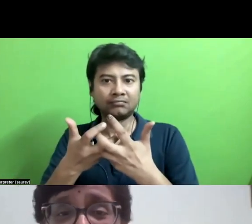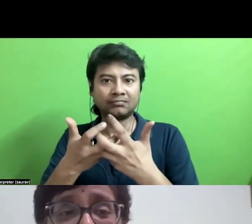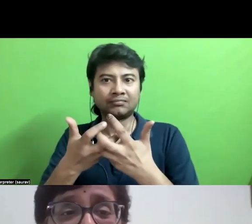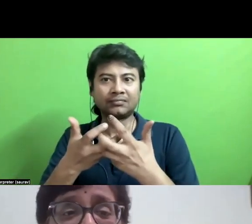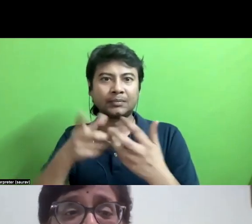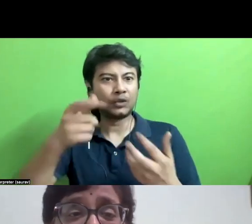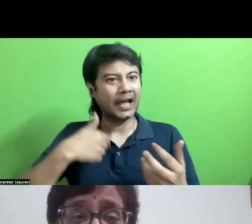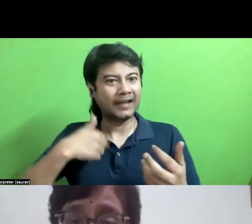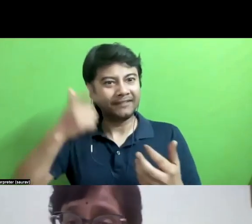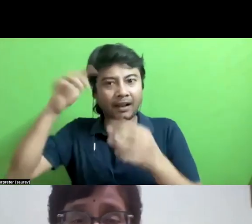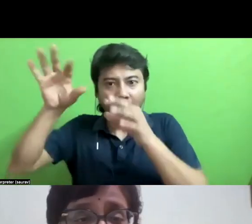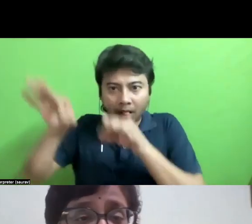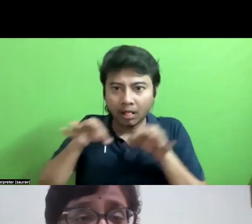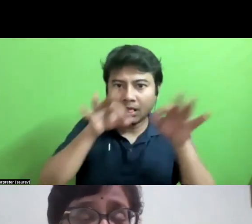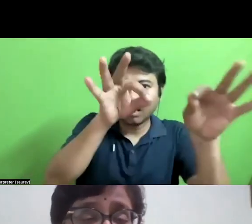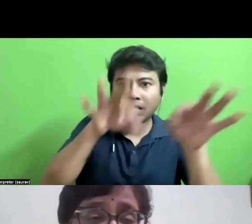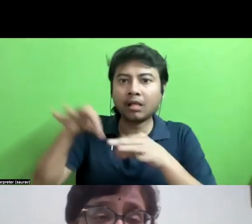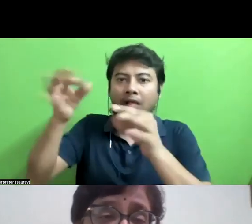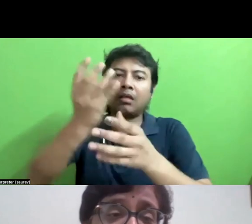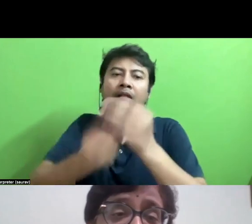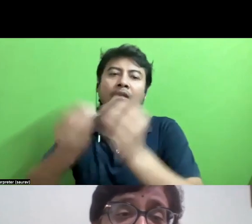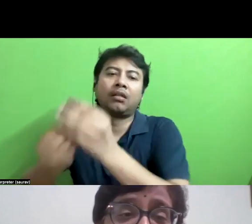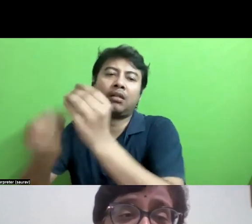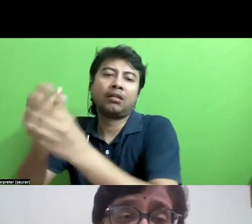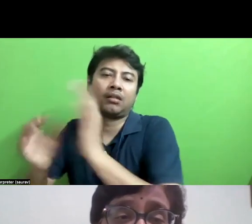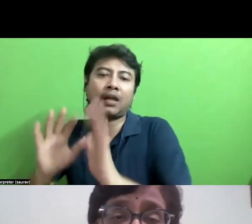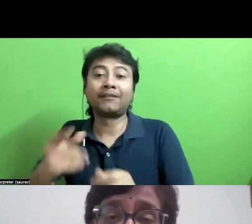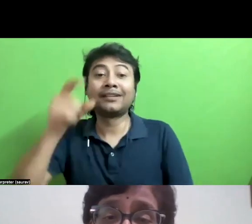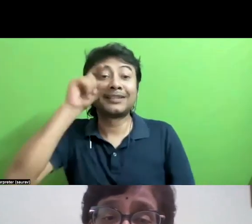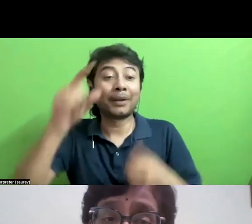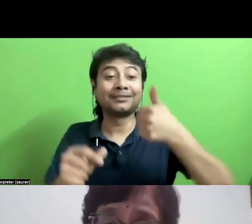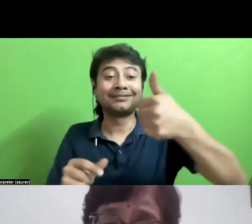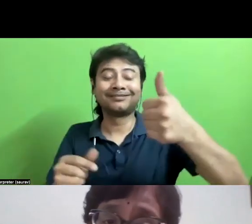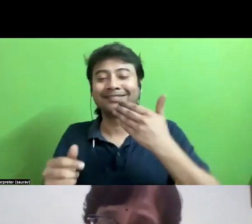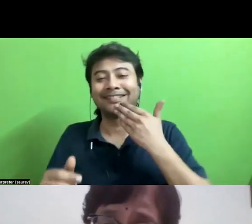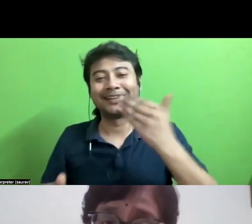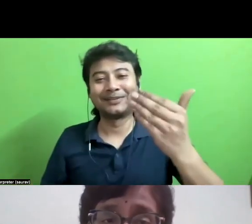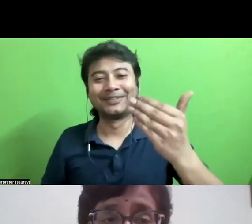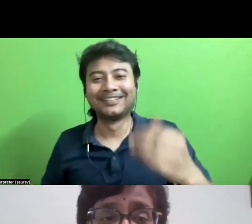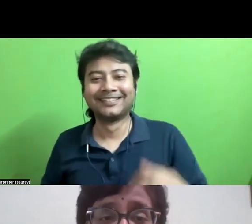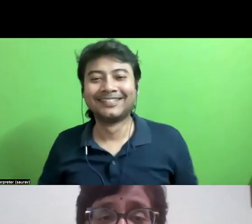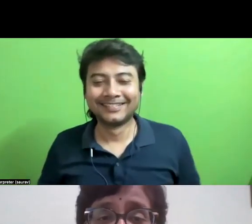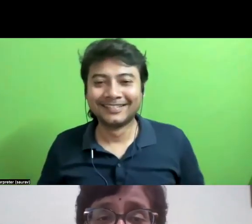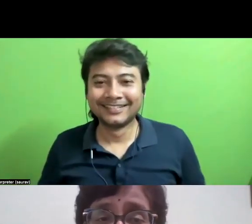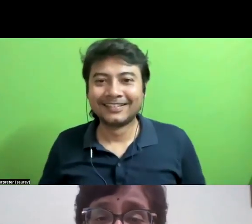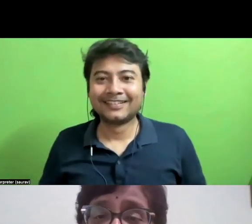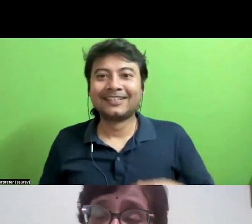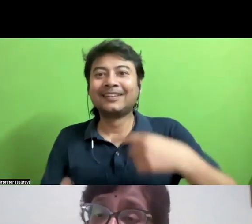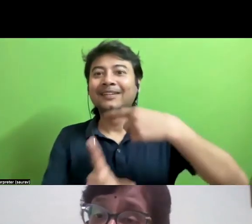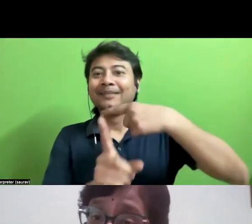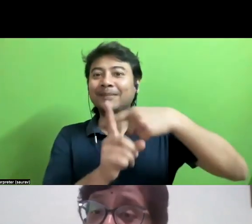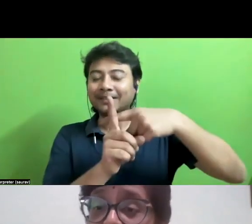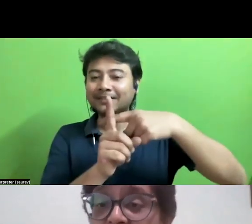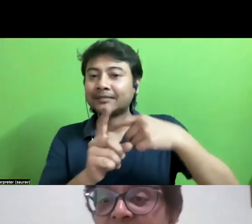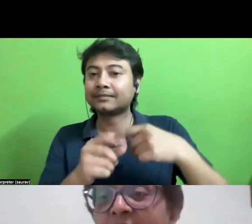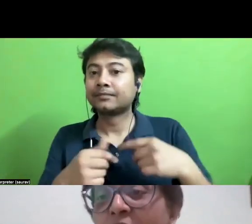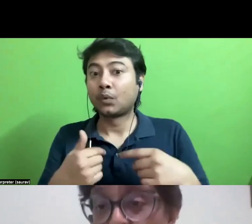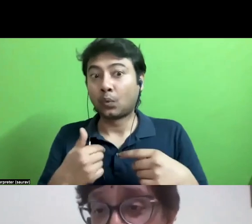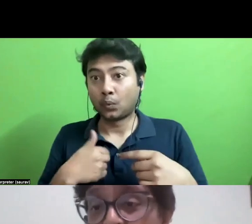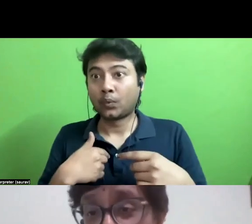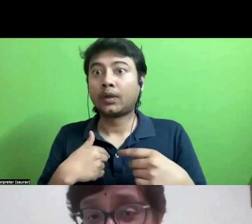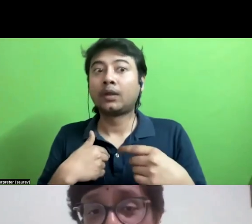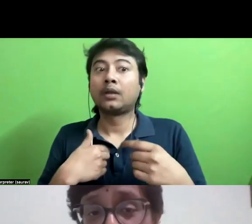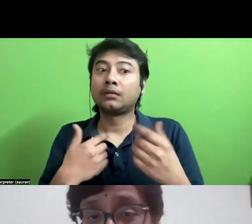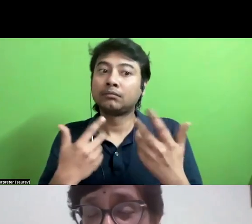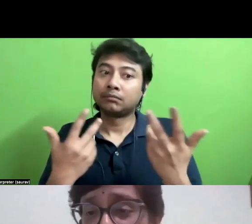lost in that. Thanks, Sibaji, for your thumbs up. And what we can also do is that we are thinking